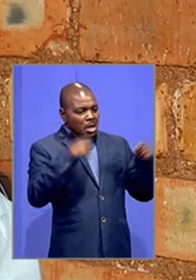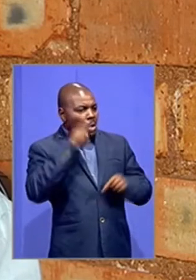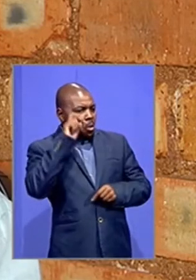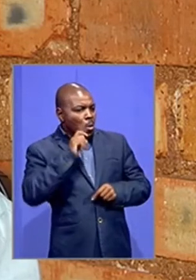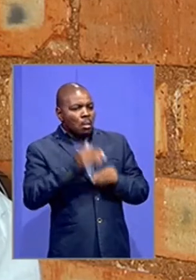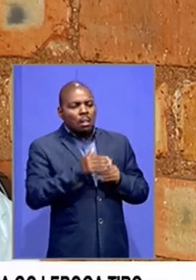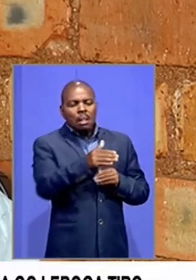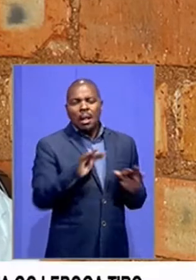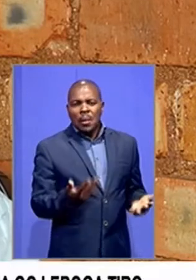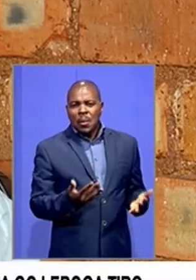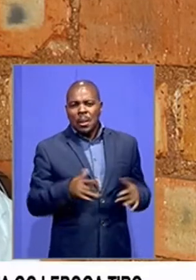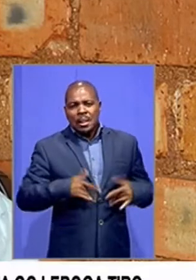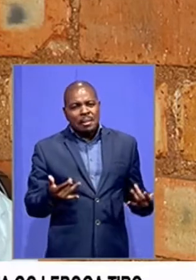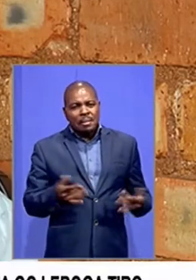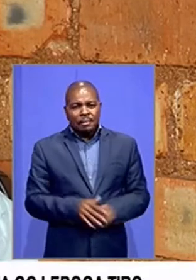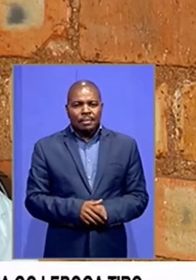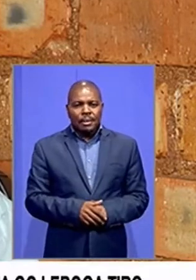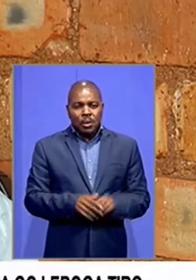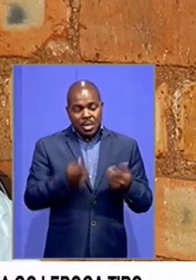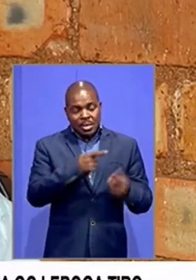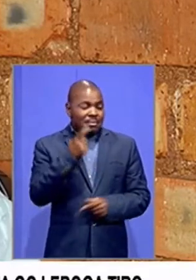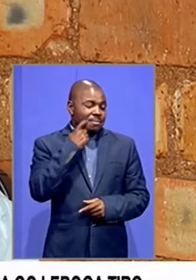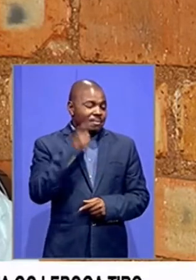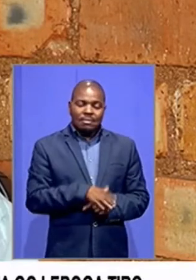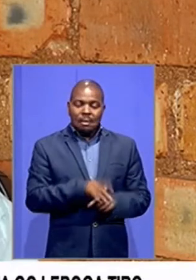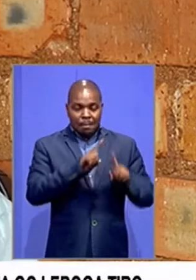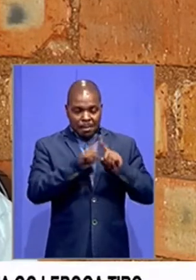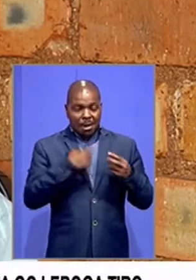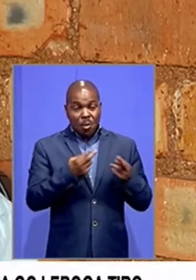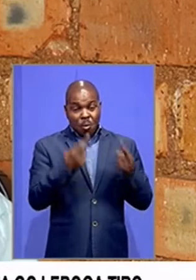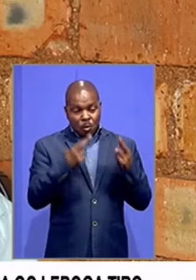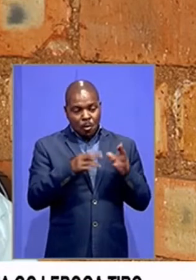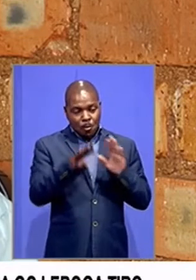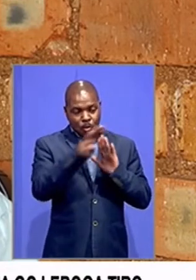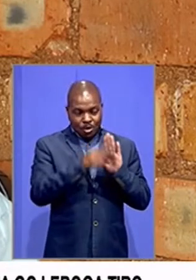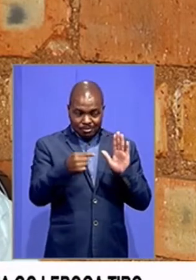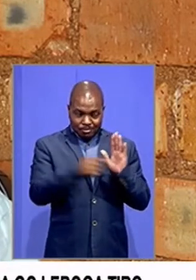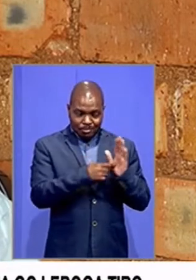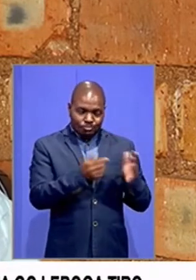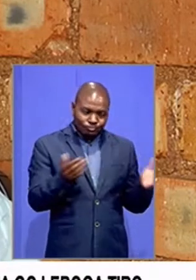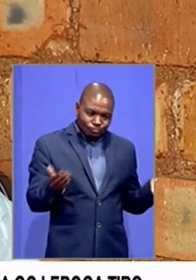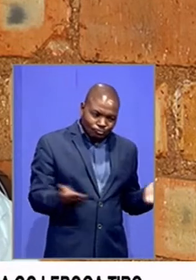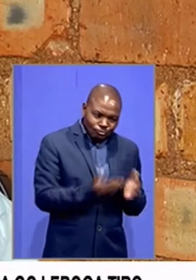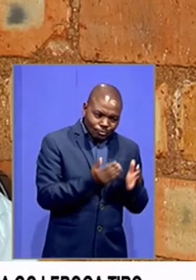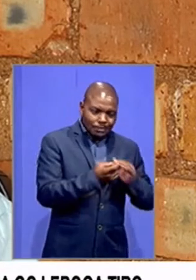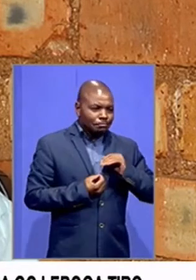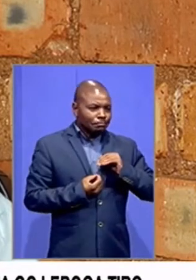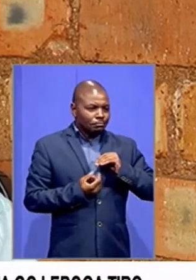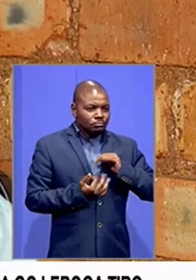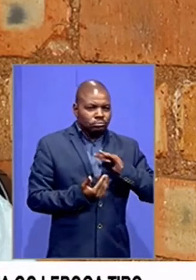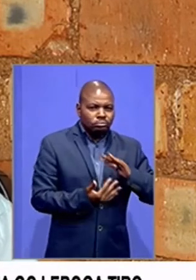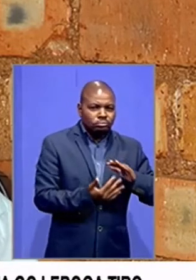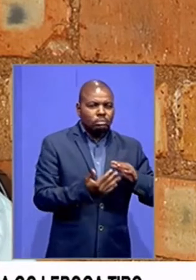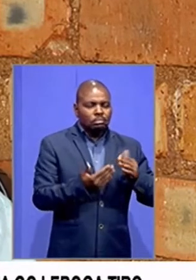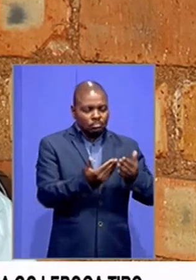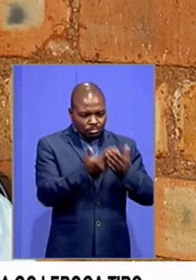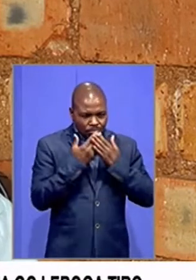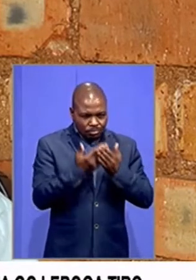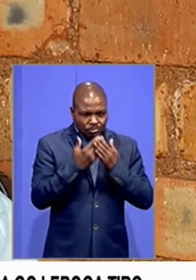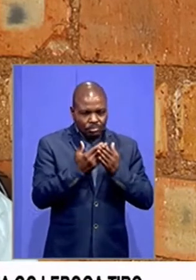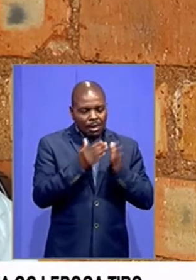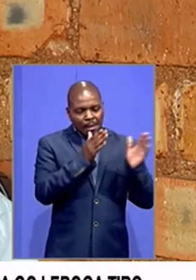easier, but we hope these programs they will encourage and inspire other players to study